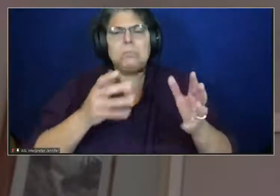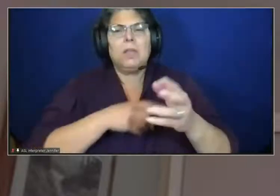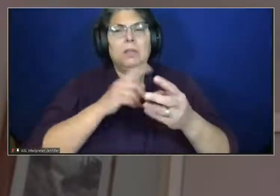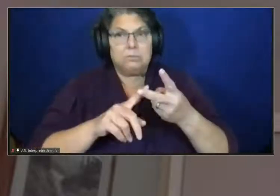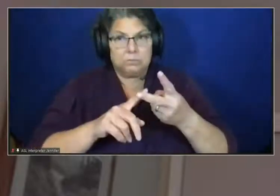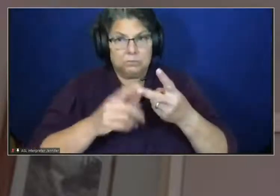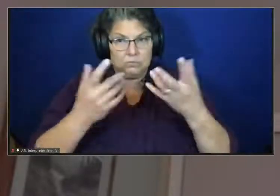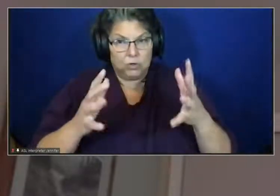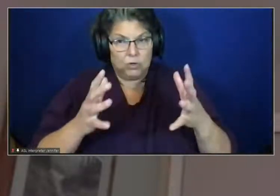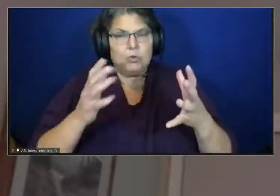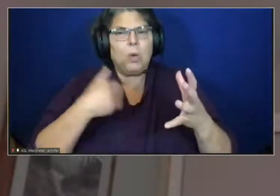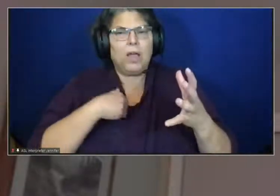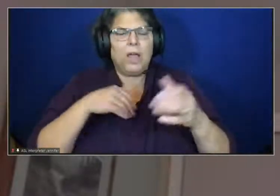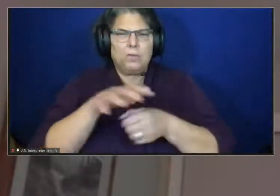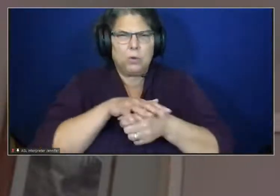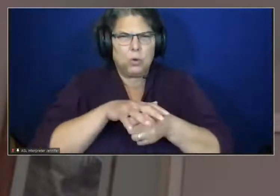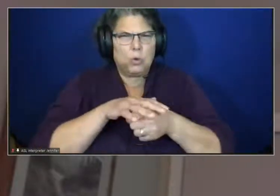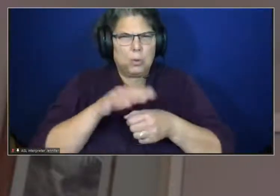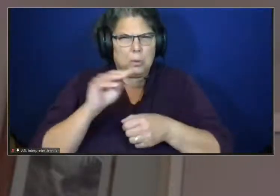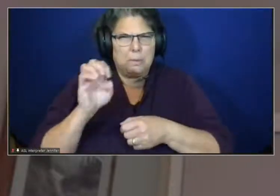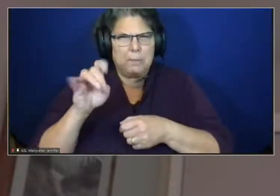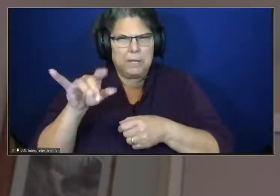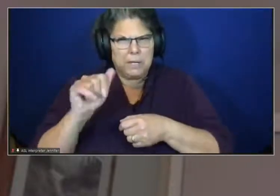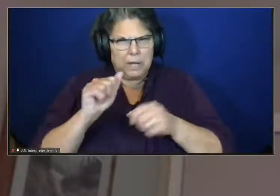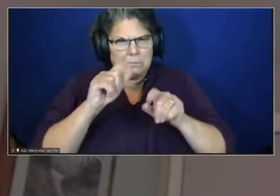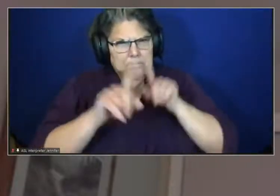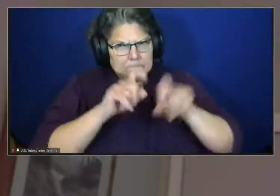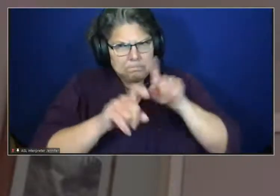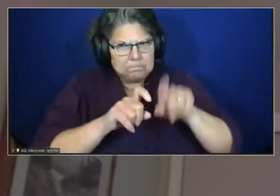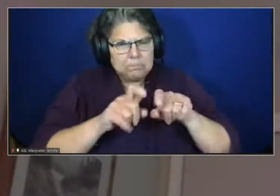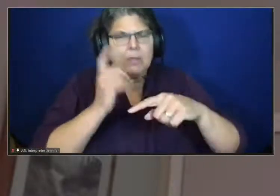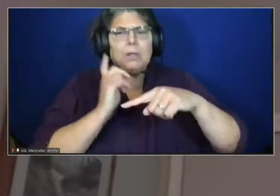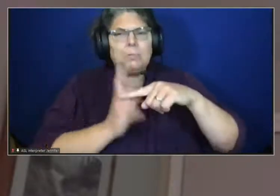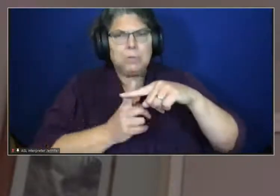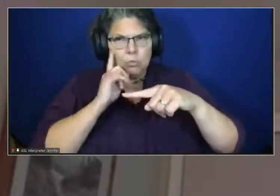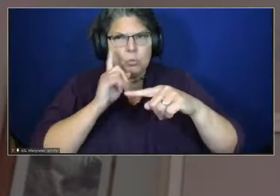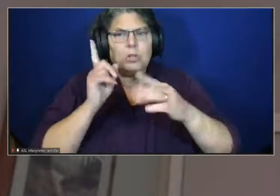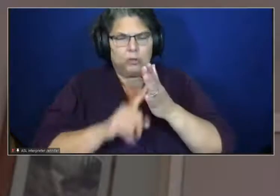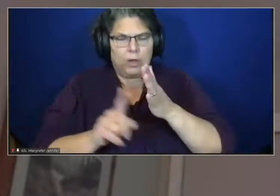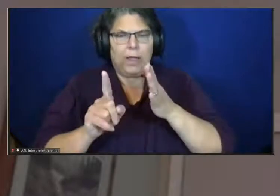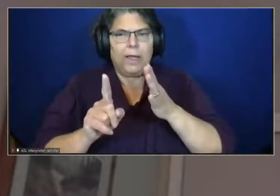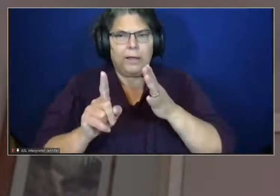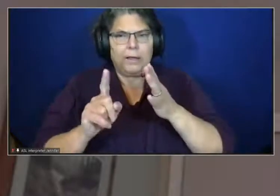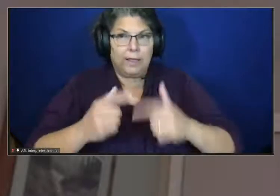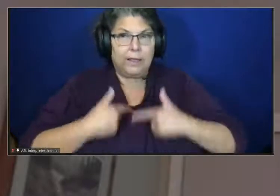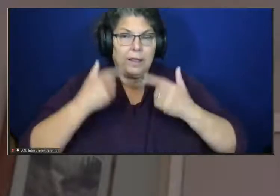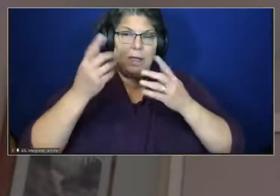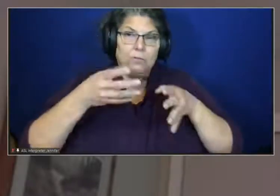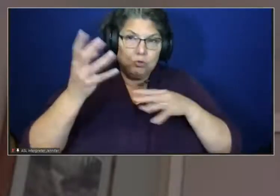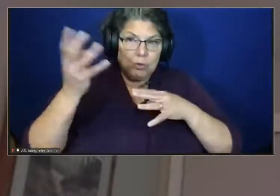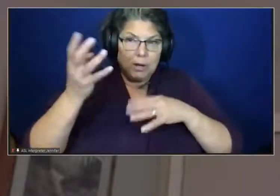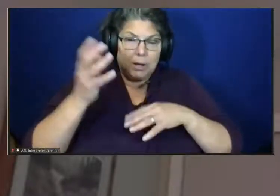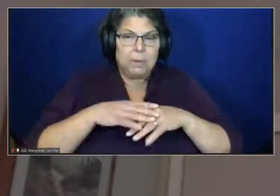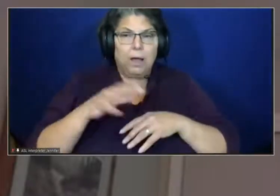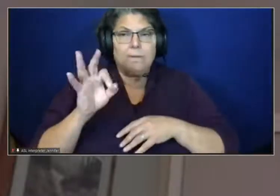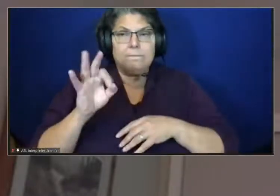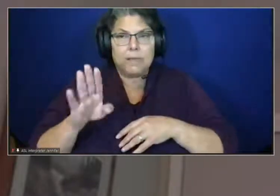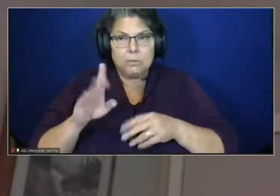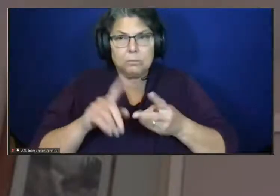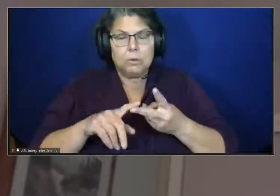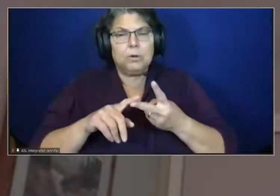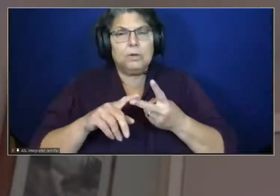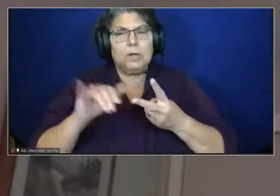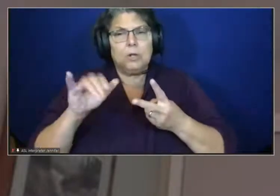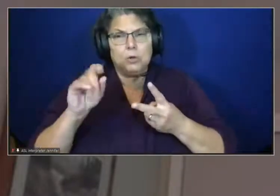take some questions from local news media outlets. And we'll also be checking the live streams on Facebook and YouTube for any public